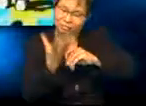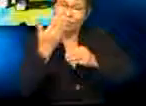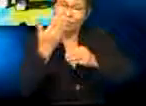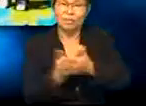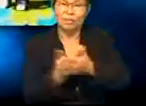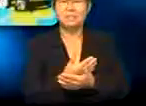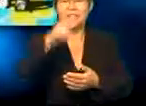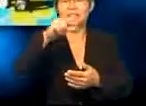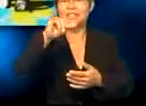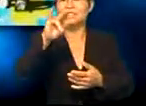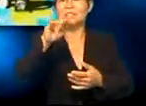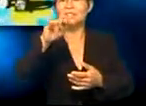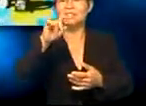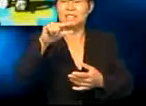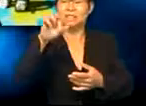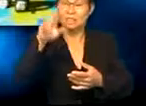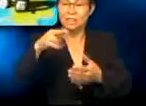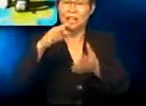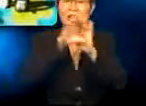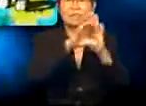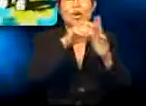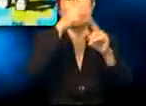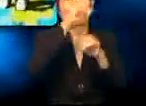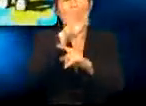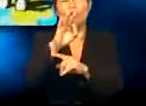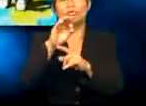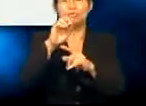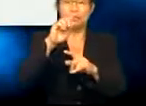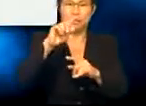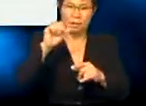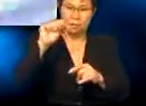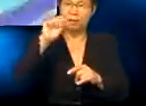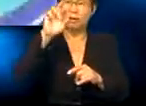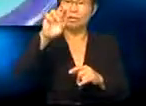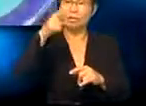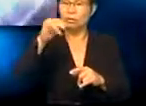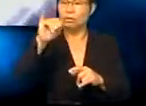Well, ginger is an example of a rhizome.